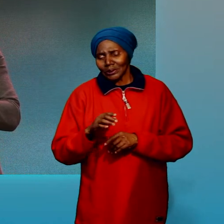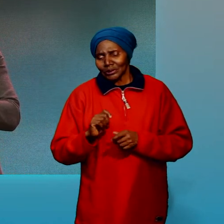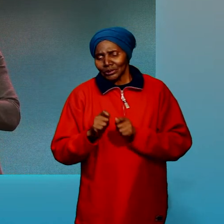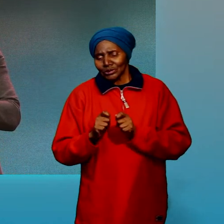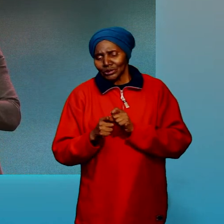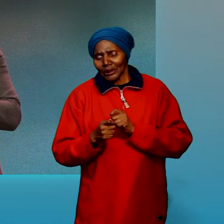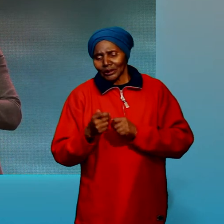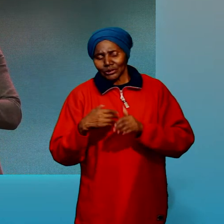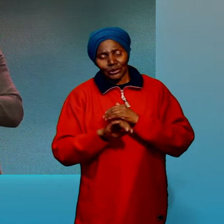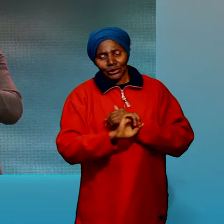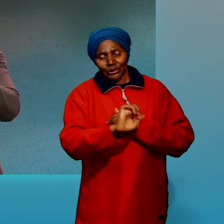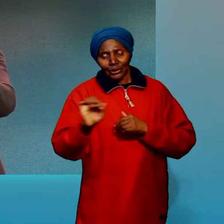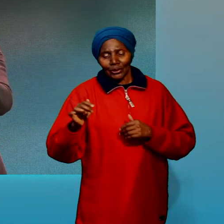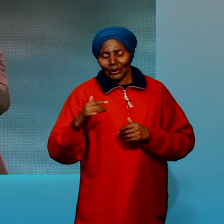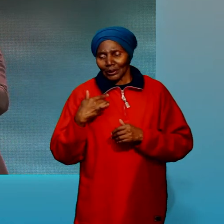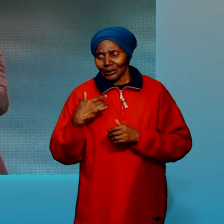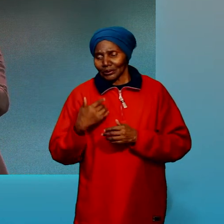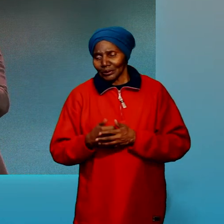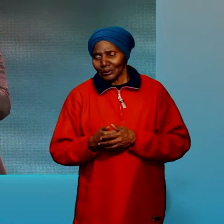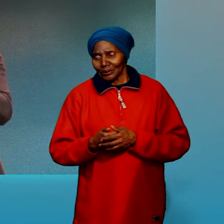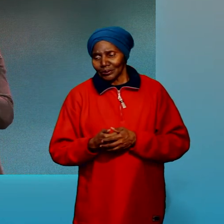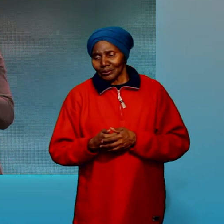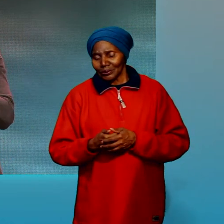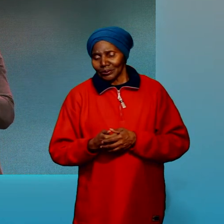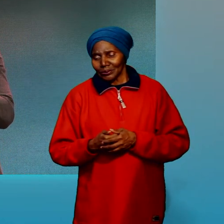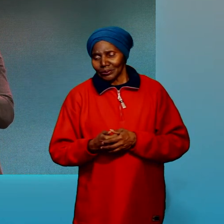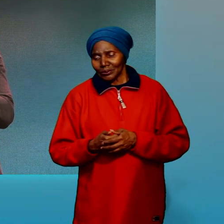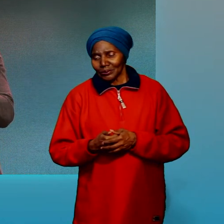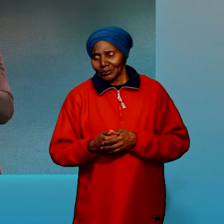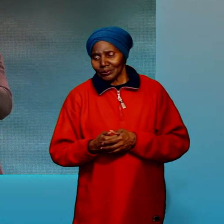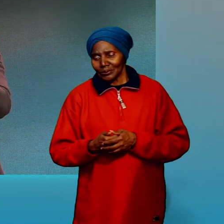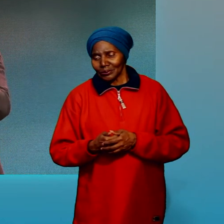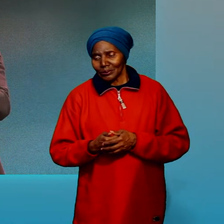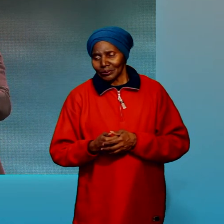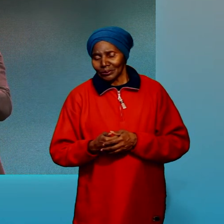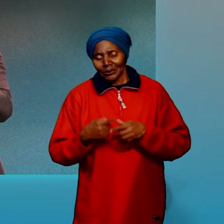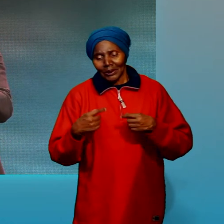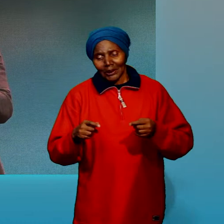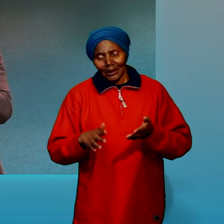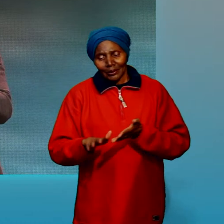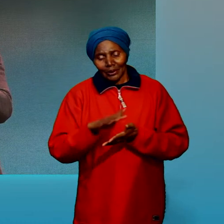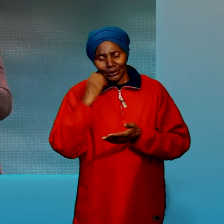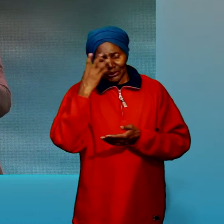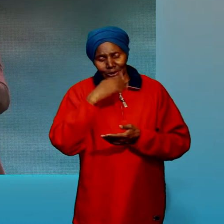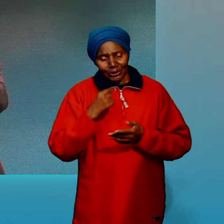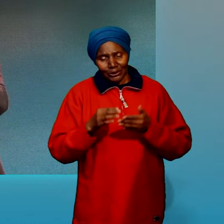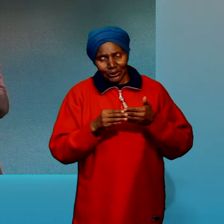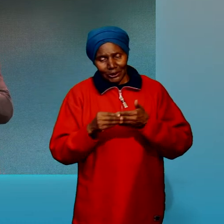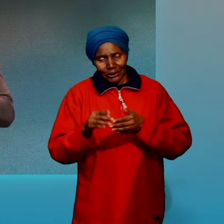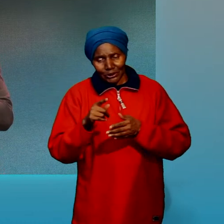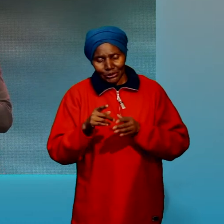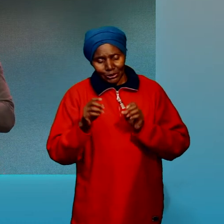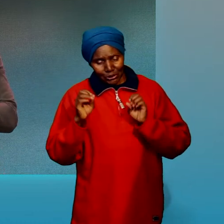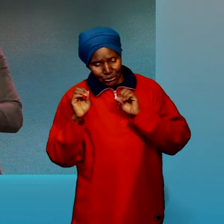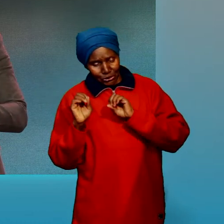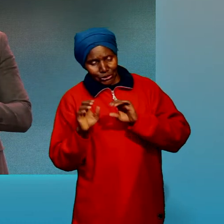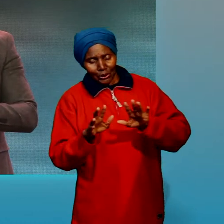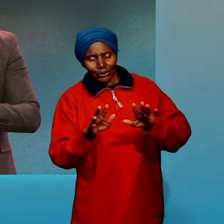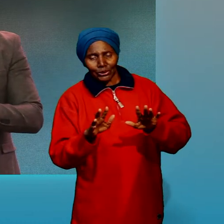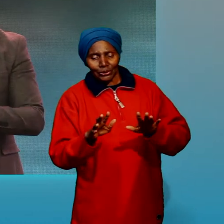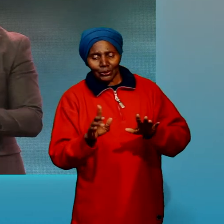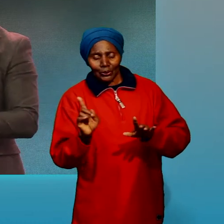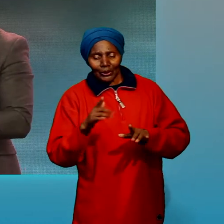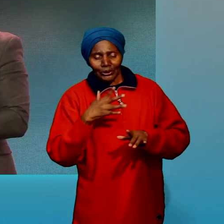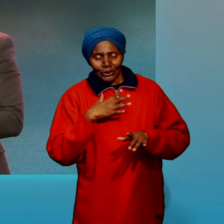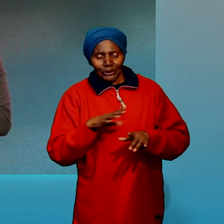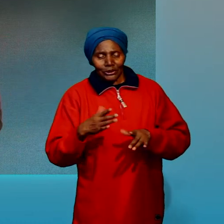life? May the Holy Spirit lead you, illuminate the answers, guide you right now as